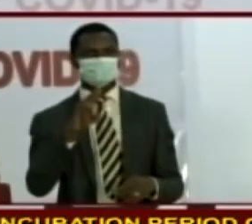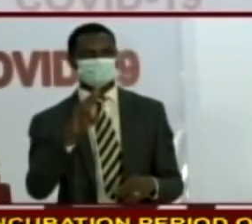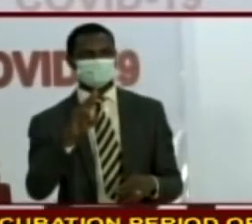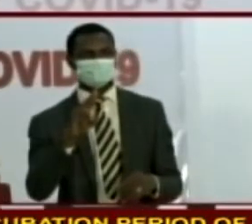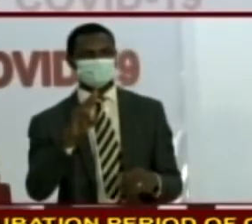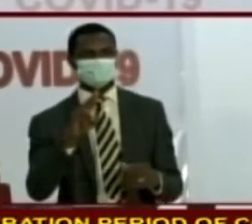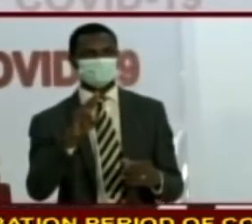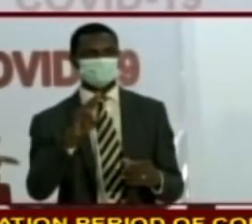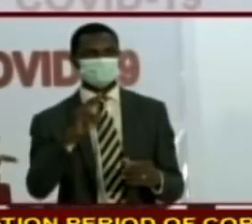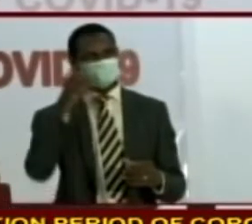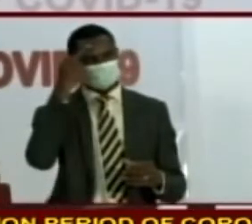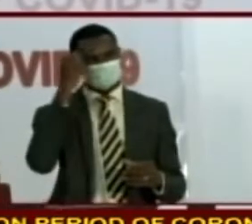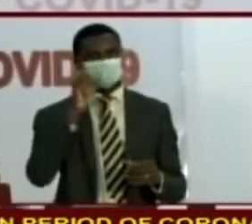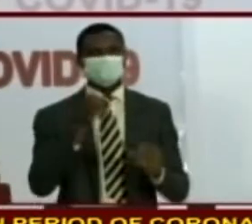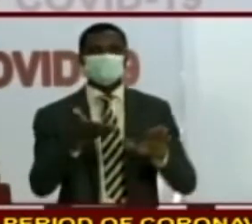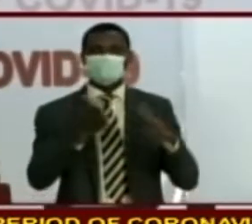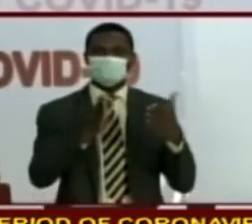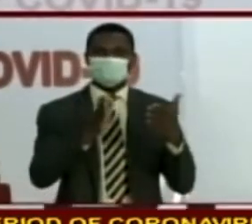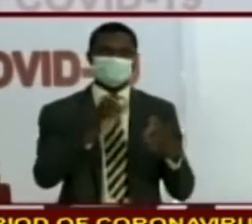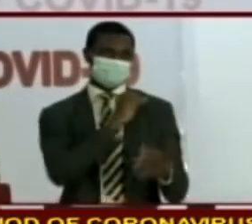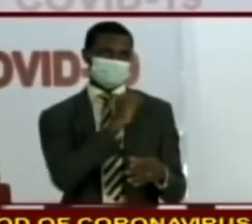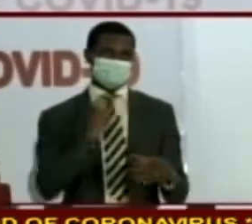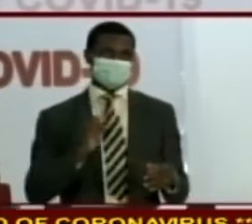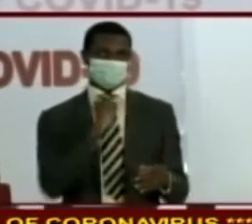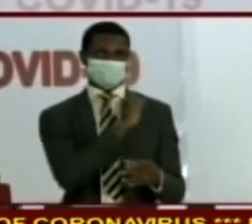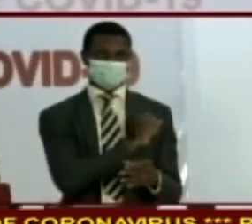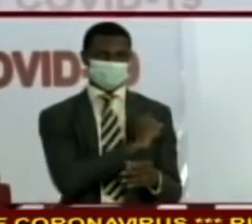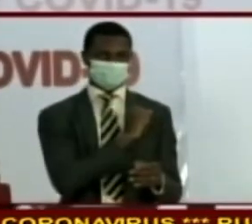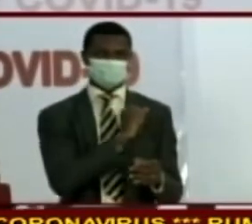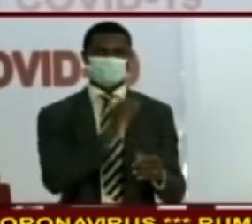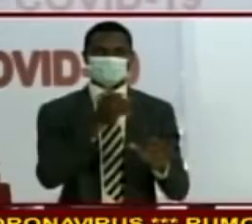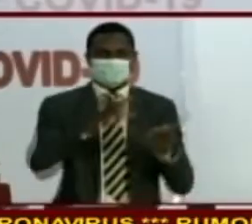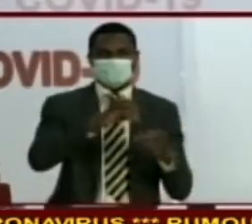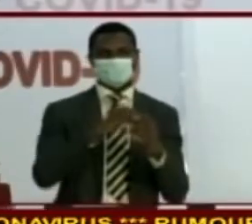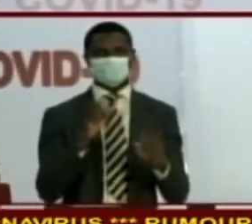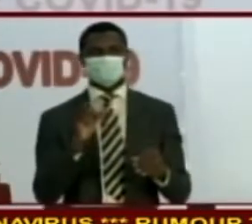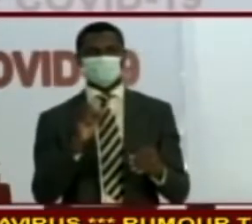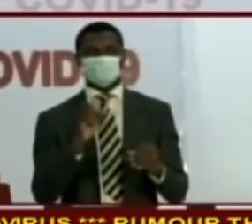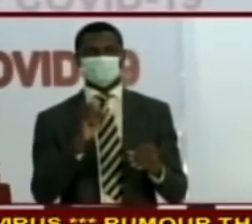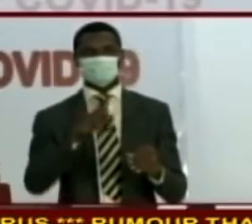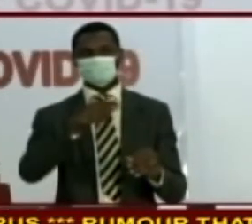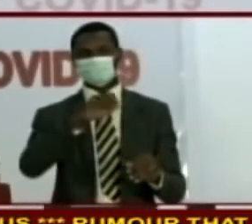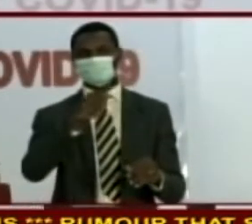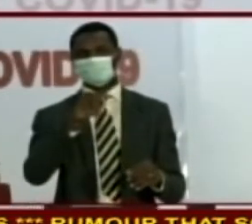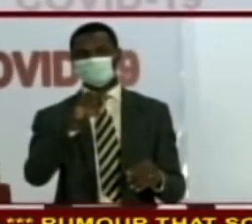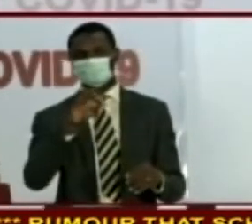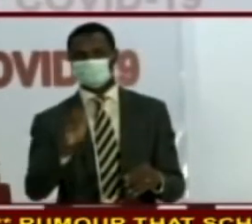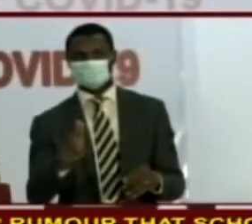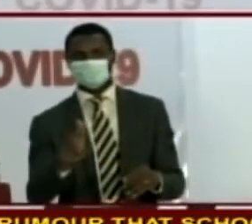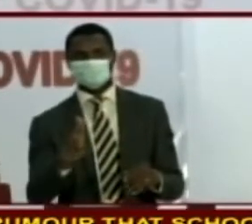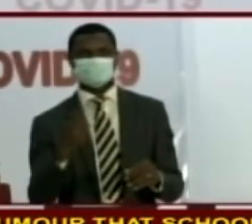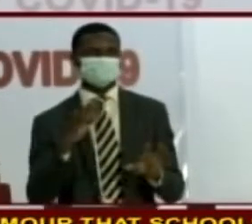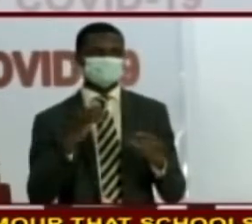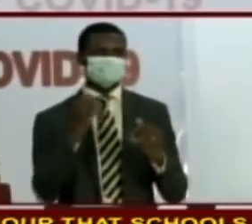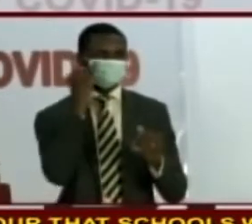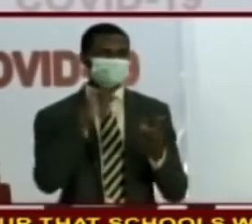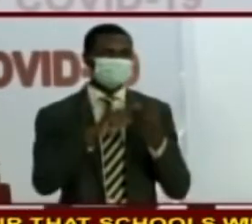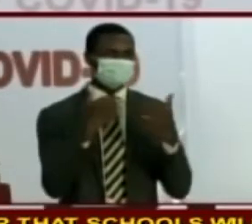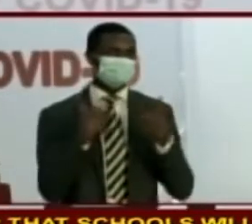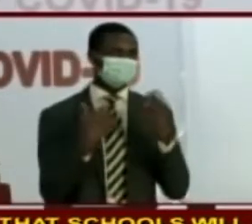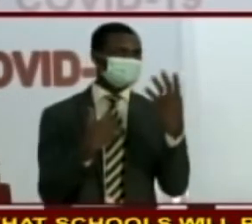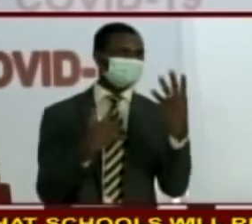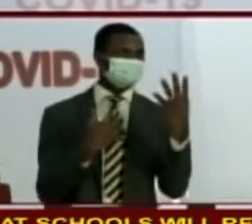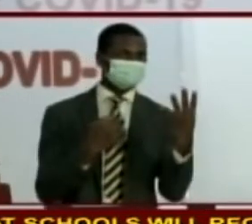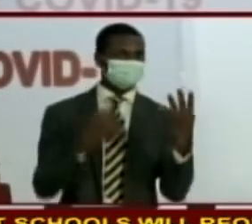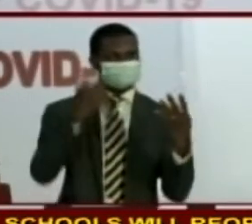Plateau, and 1 other state. So there are supposed to be 4 by-elections. But because these by-elections are not time-frame, and